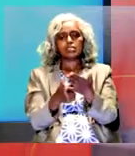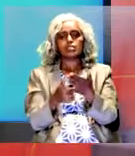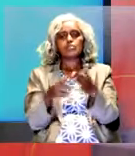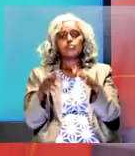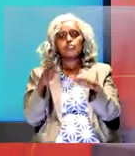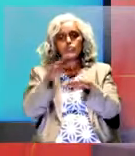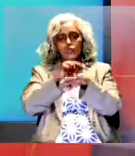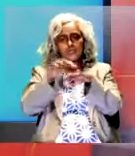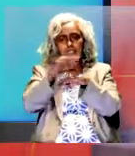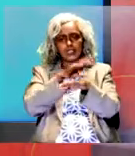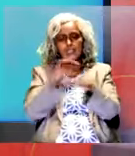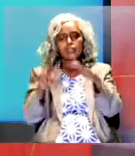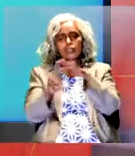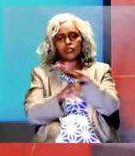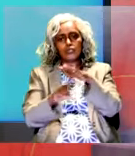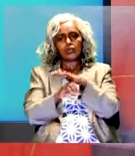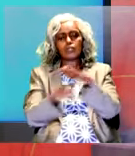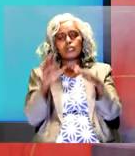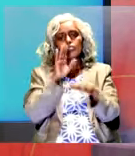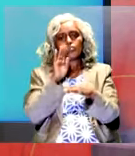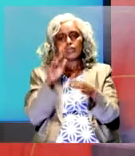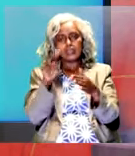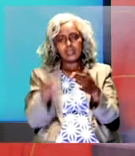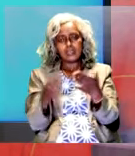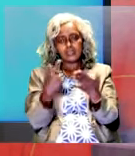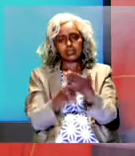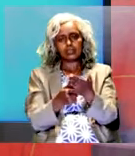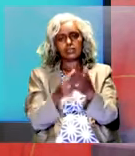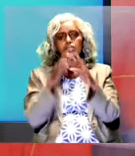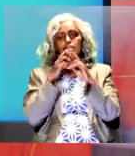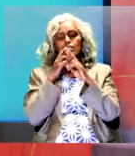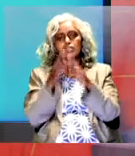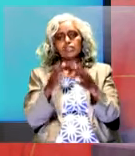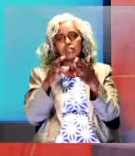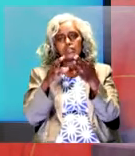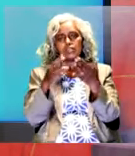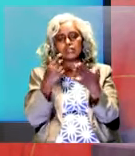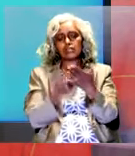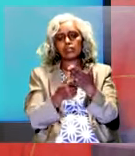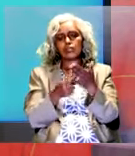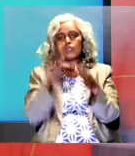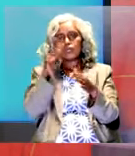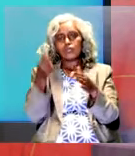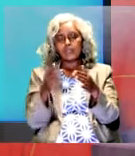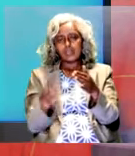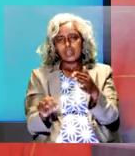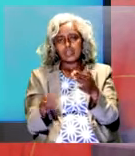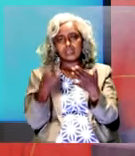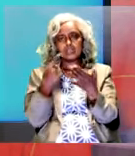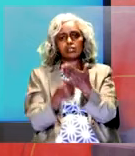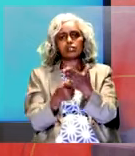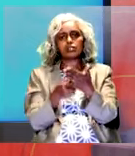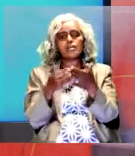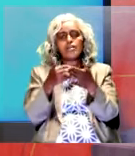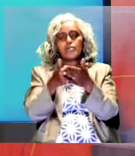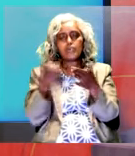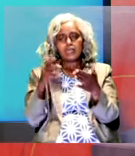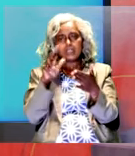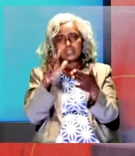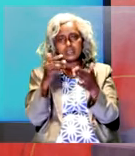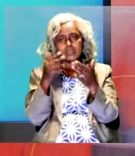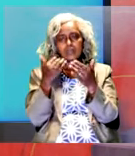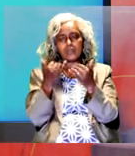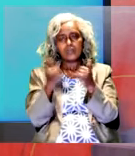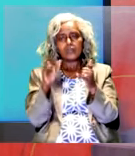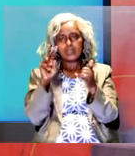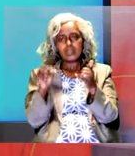the numerator and denominator, by n, you get that result. This becomes 1 over n. This becomes minus 3n